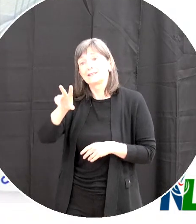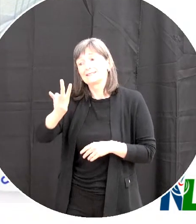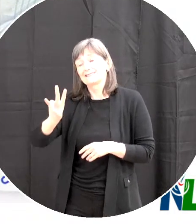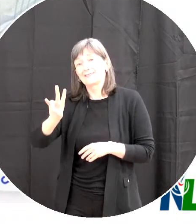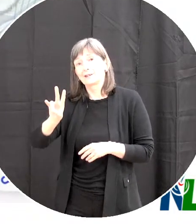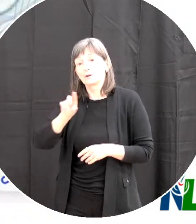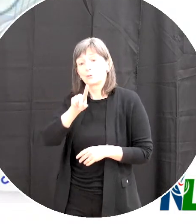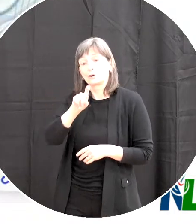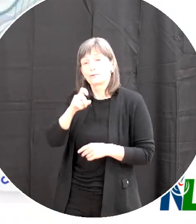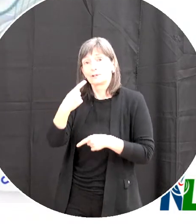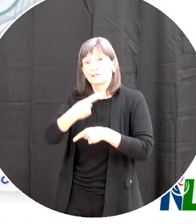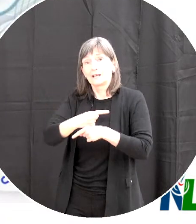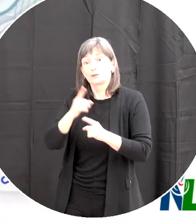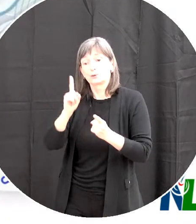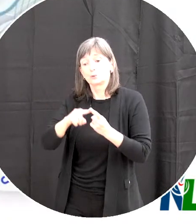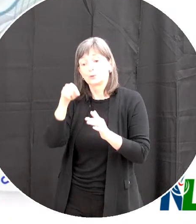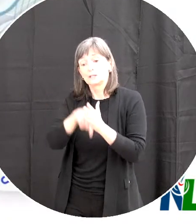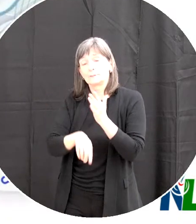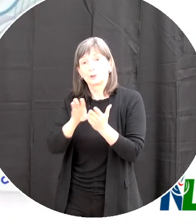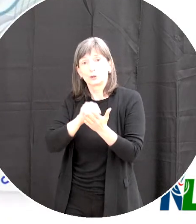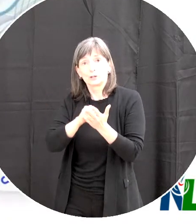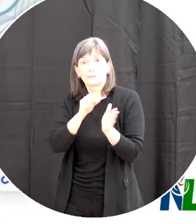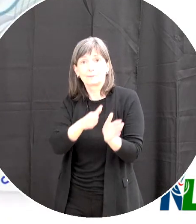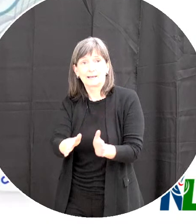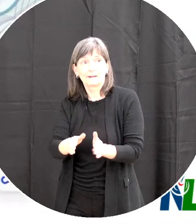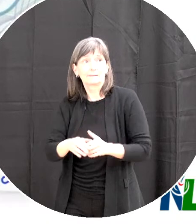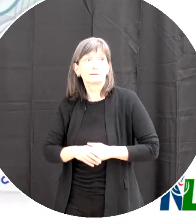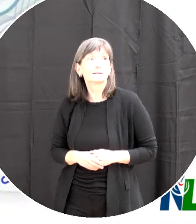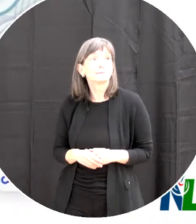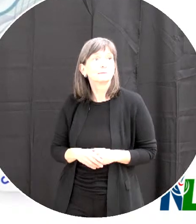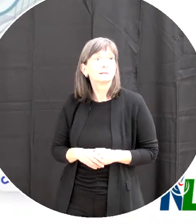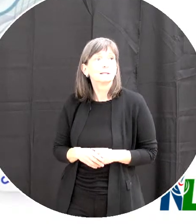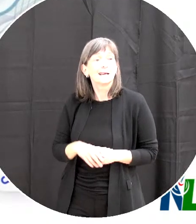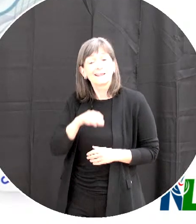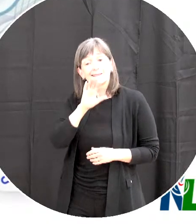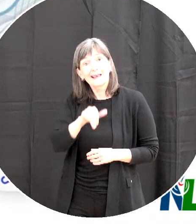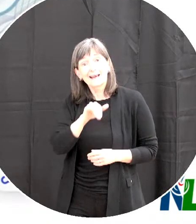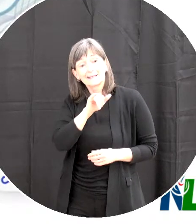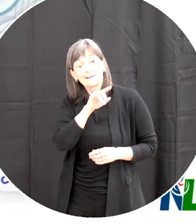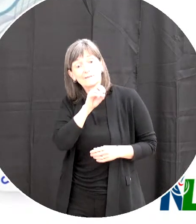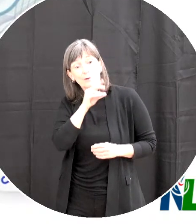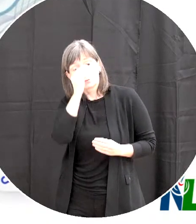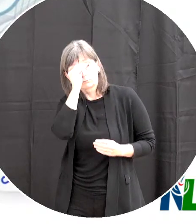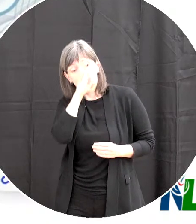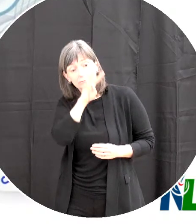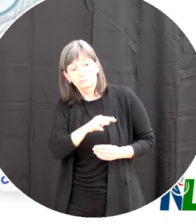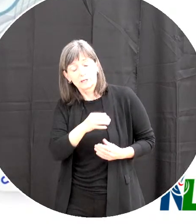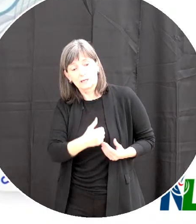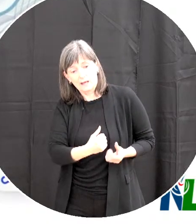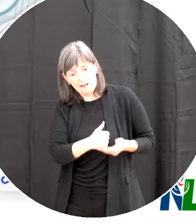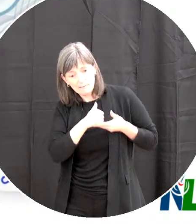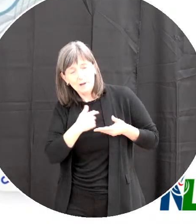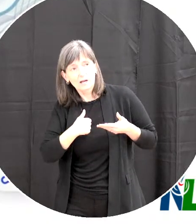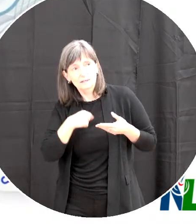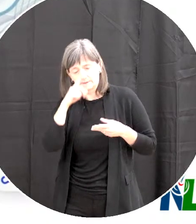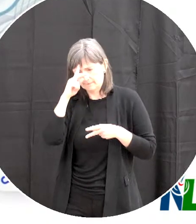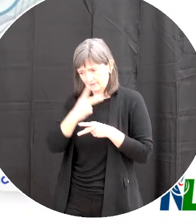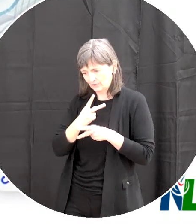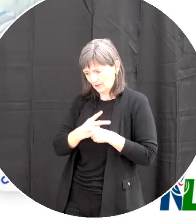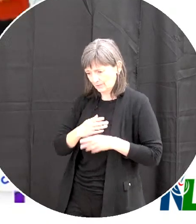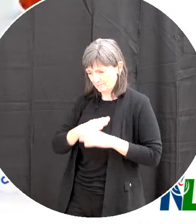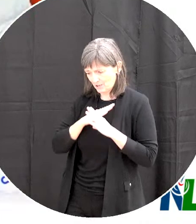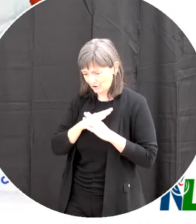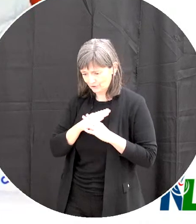Learning Plan. This formative information supported us as we reflected on the challenges we encountered and how